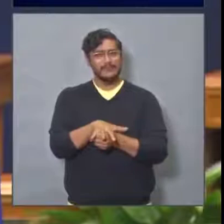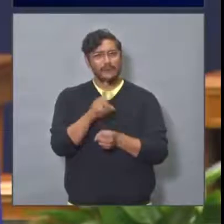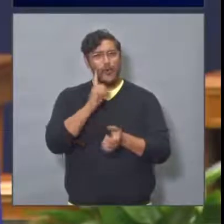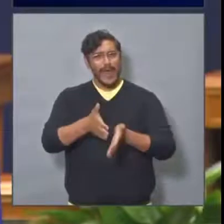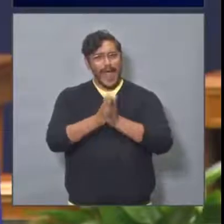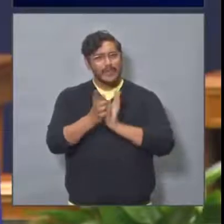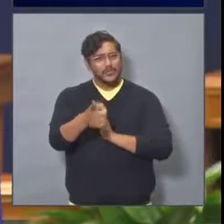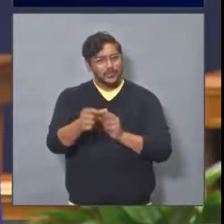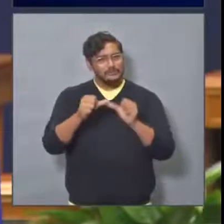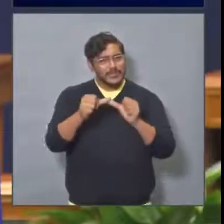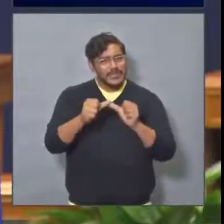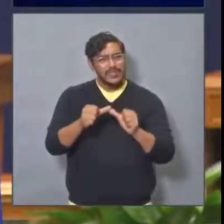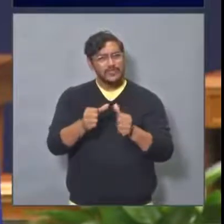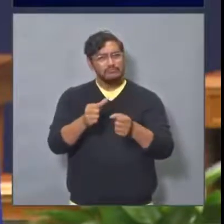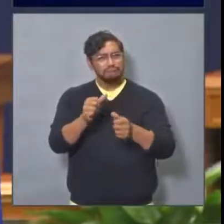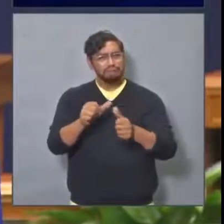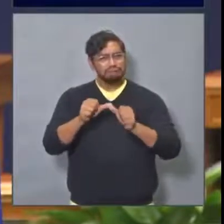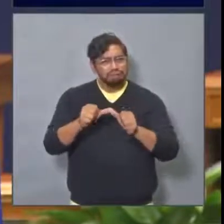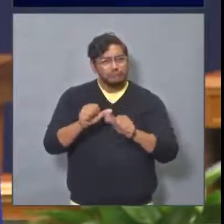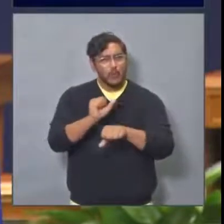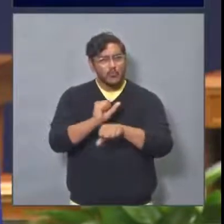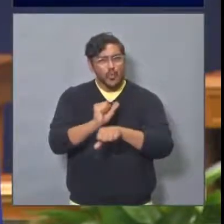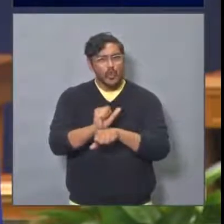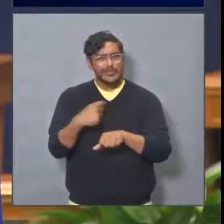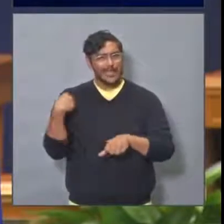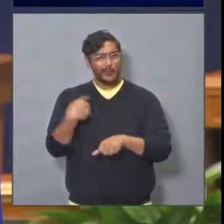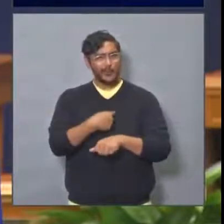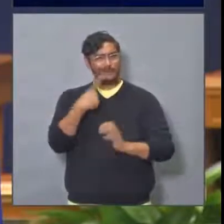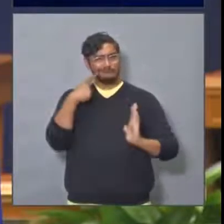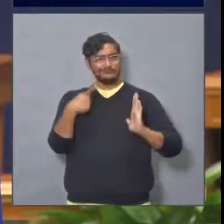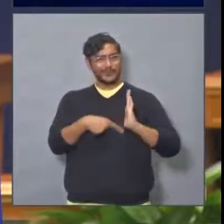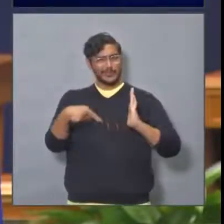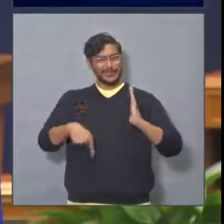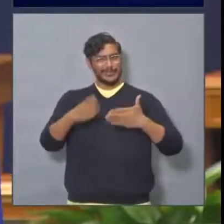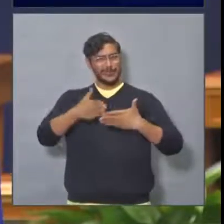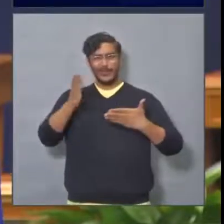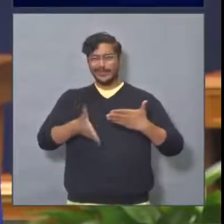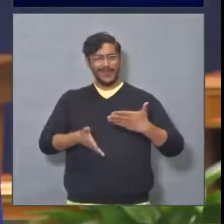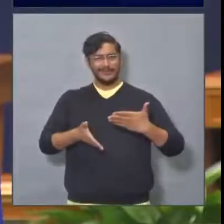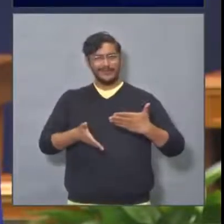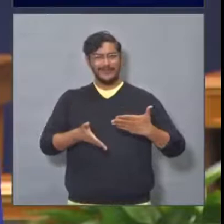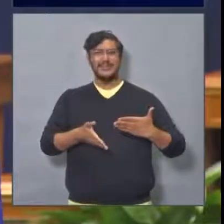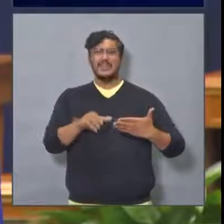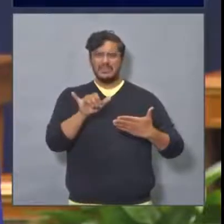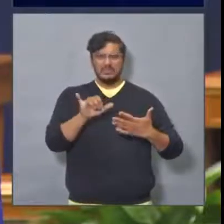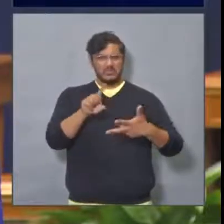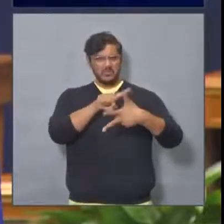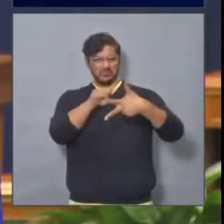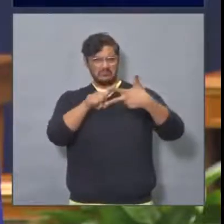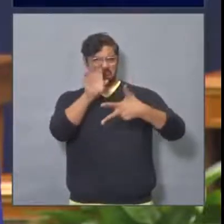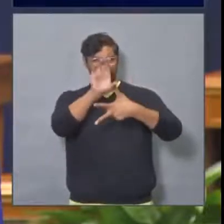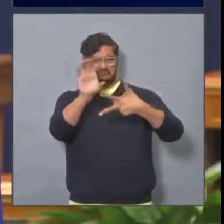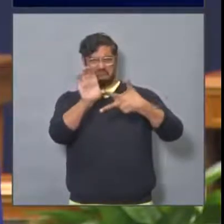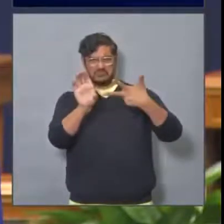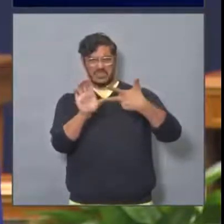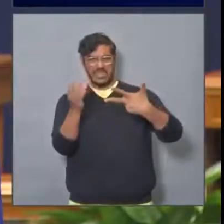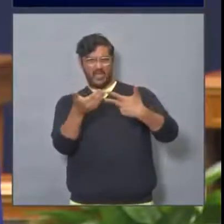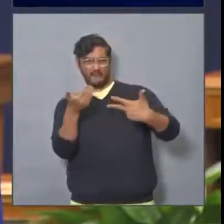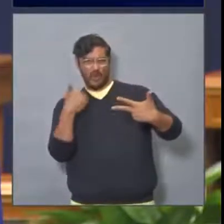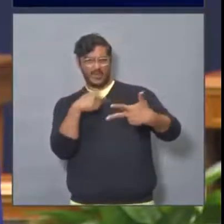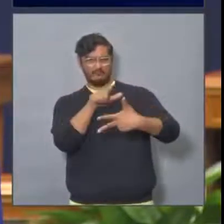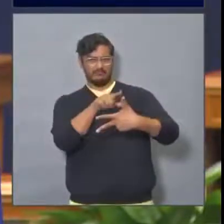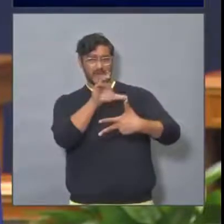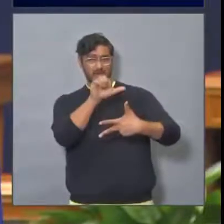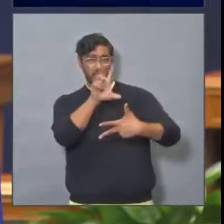that our inspectors saw out there over the holiday weekend. Continue to avoid the 3 C's: crowds,